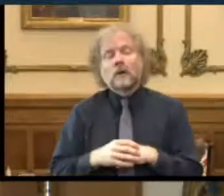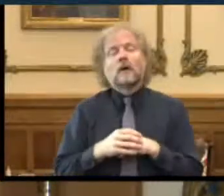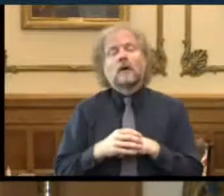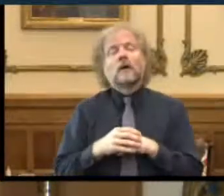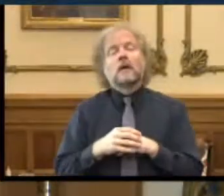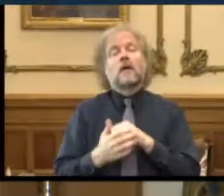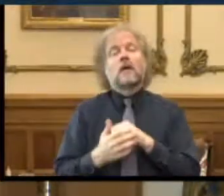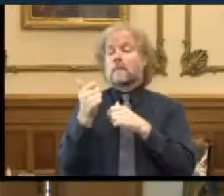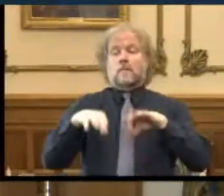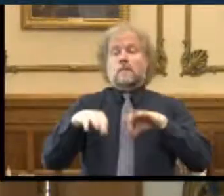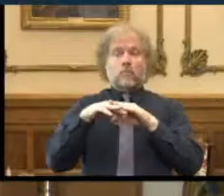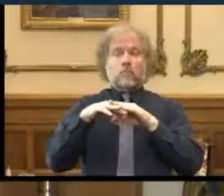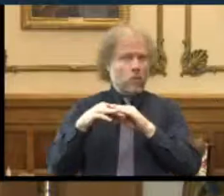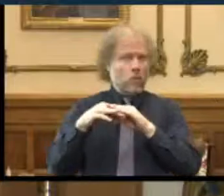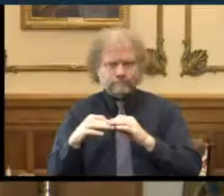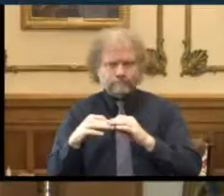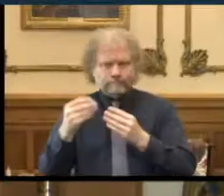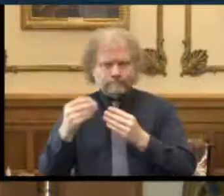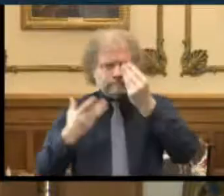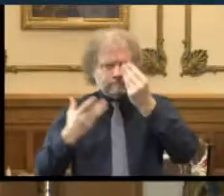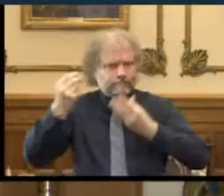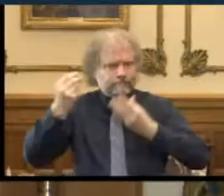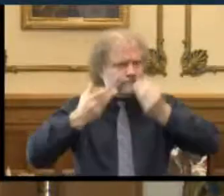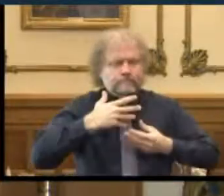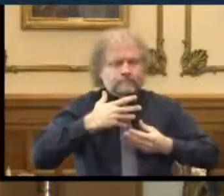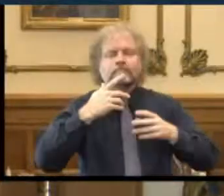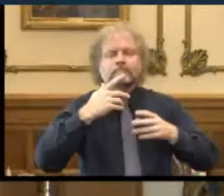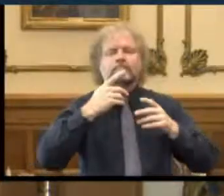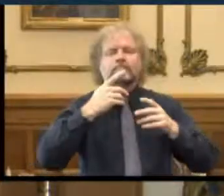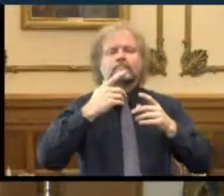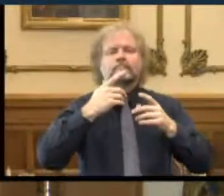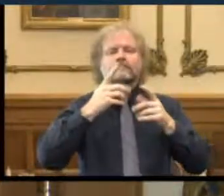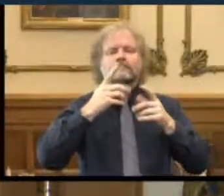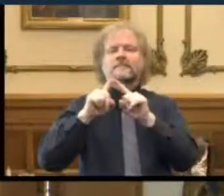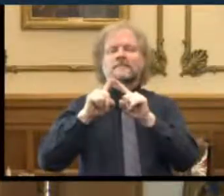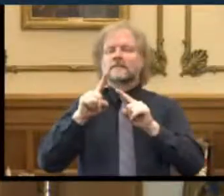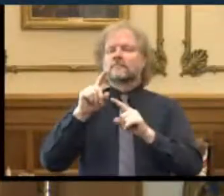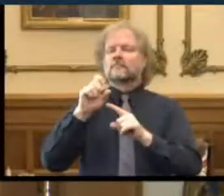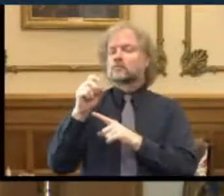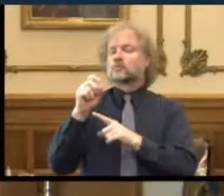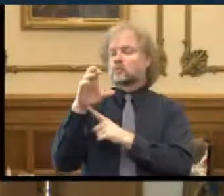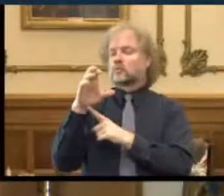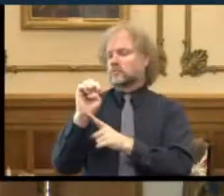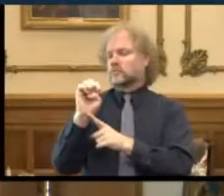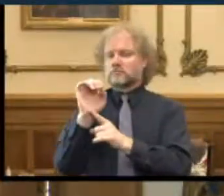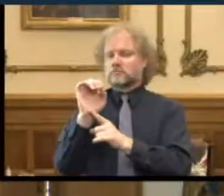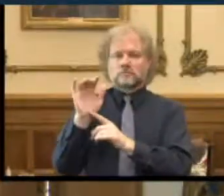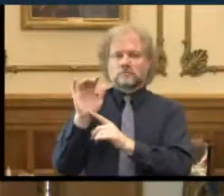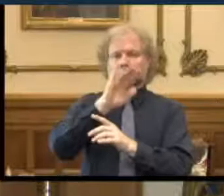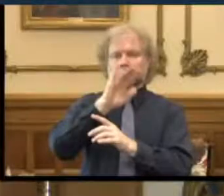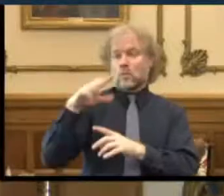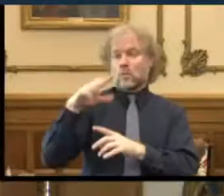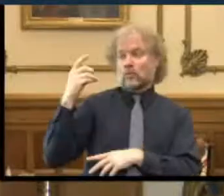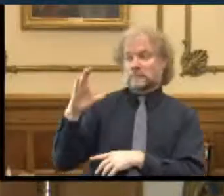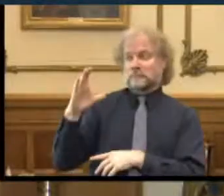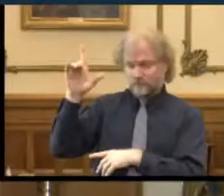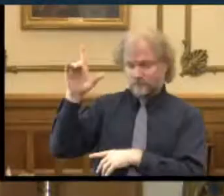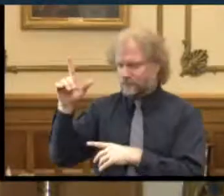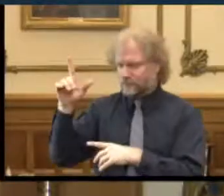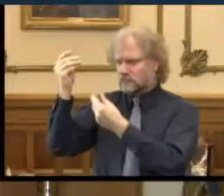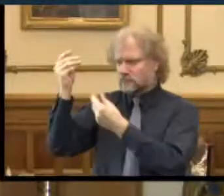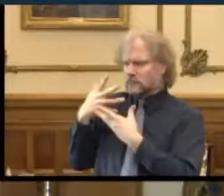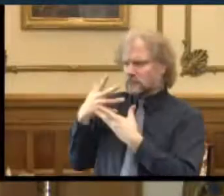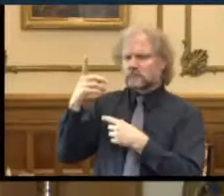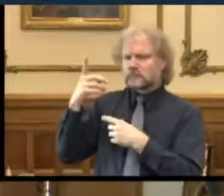thing that what we're hearing from our sources out in Washington, D.C. is not